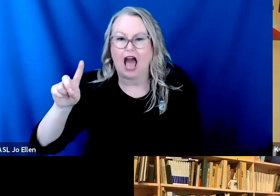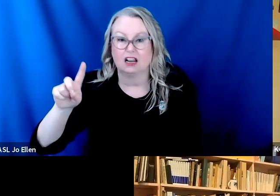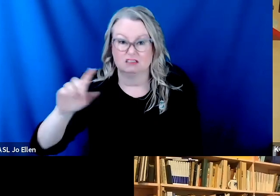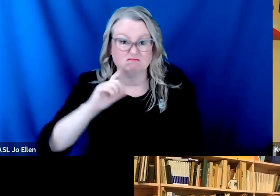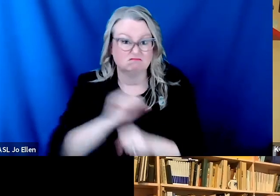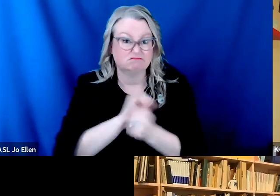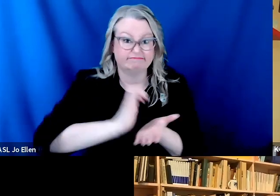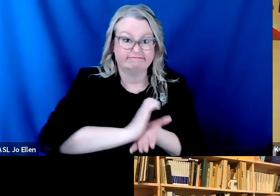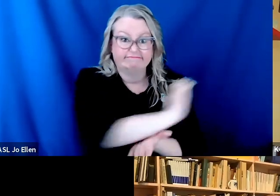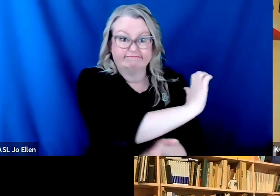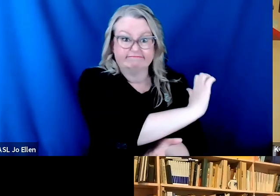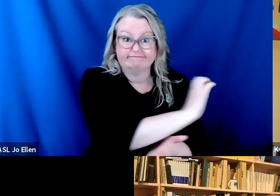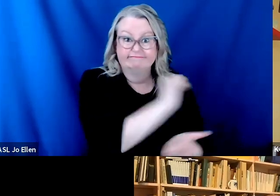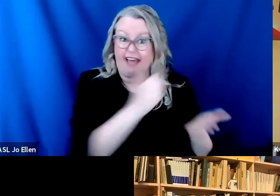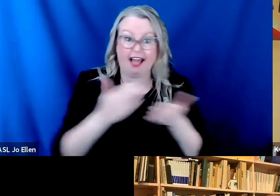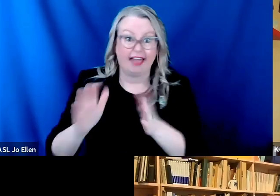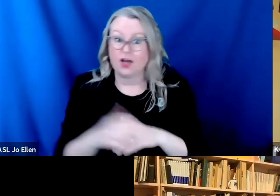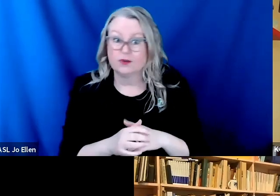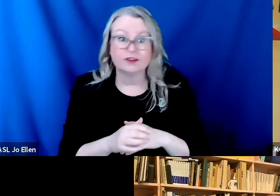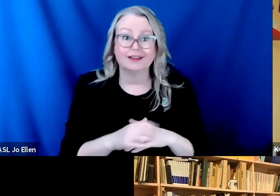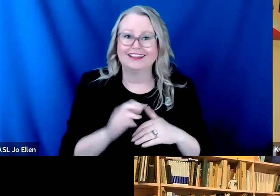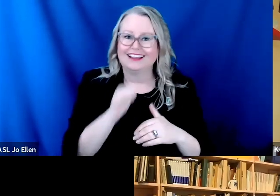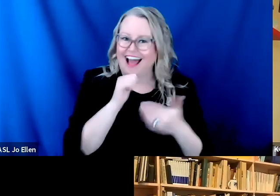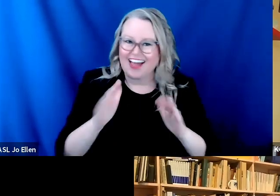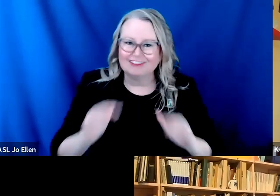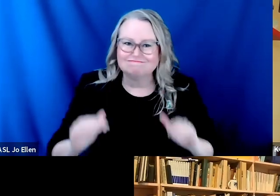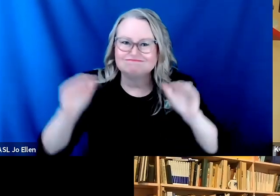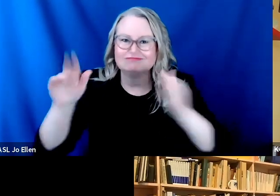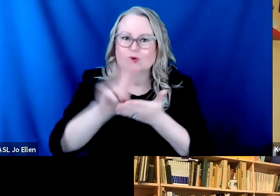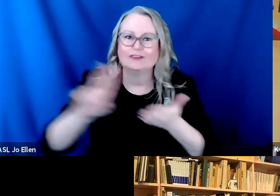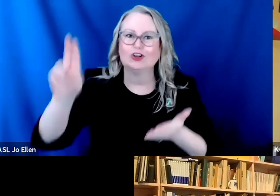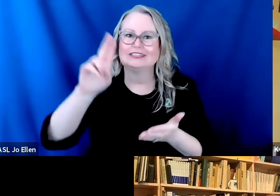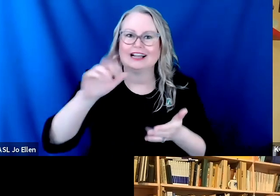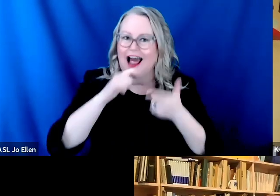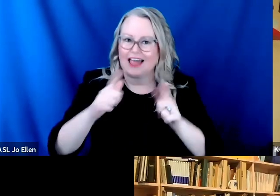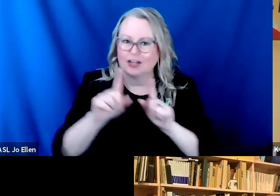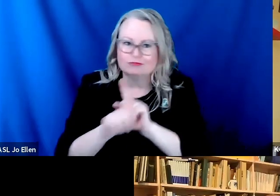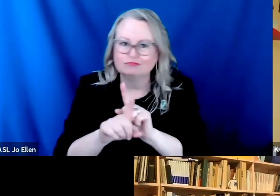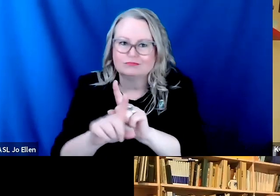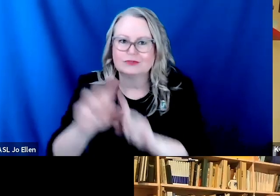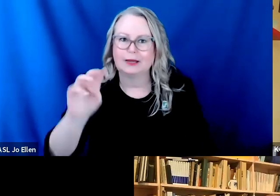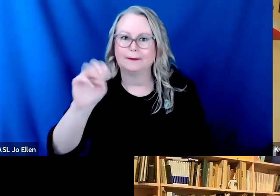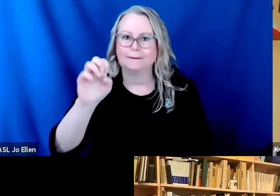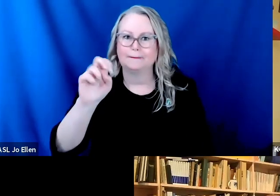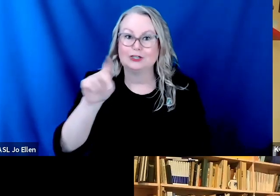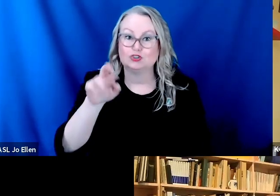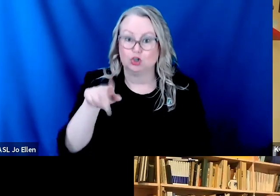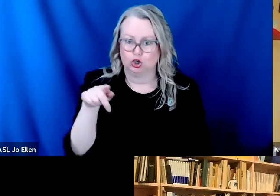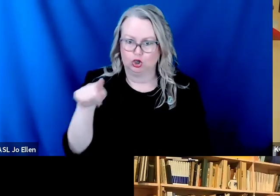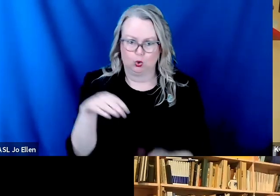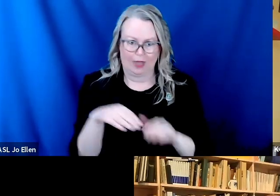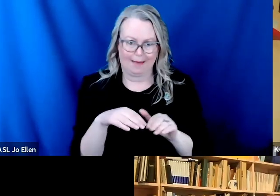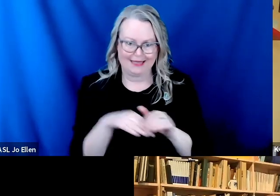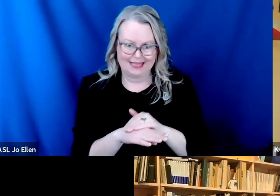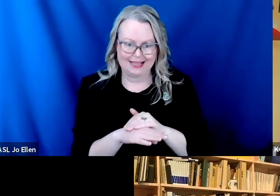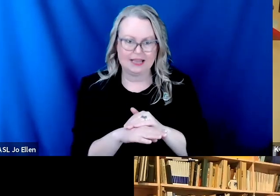denied the opportunity to mentor. You were of a time when the barriers were starting to come down, and